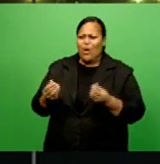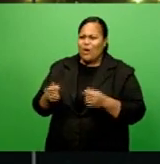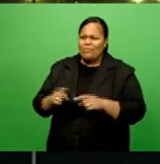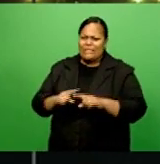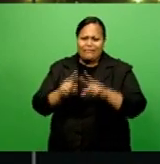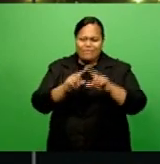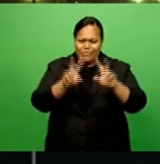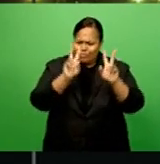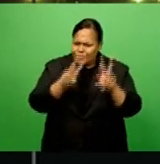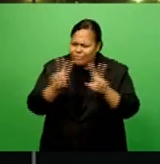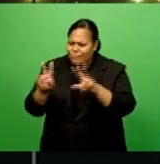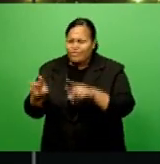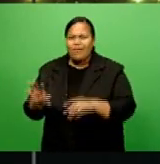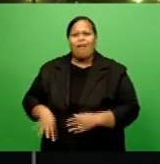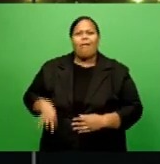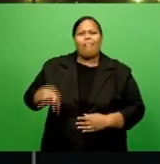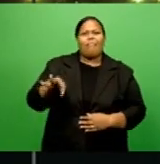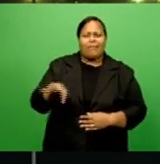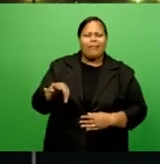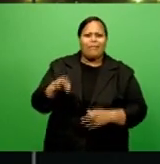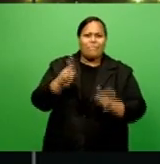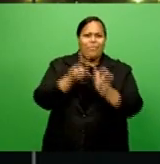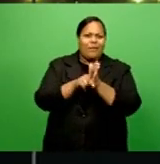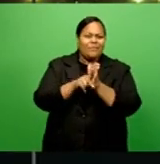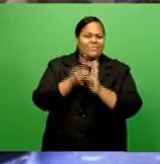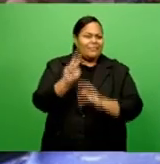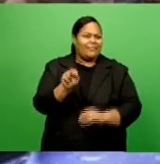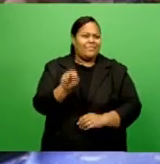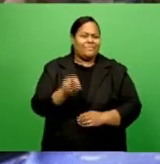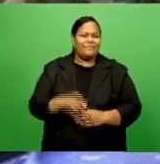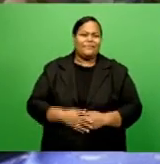search for affordable prices. Dipesh Kumar reports.